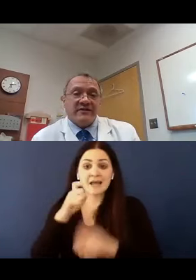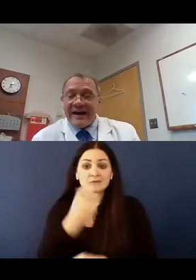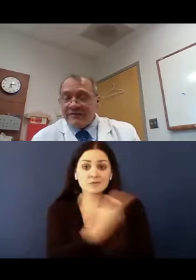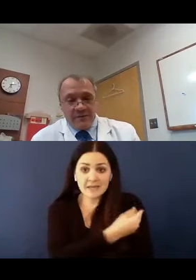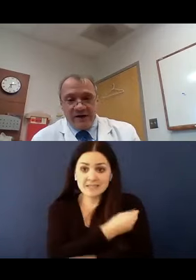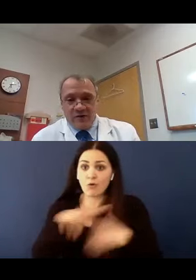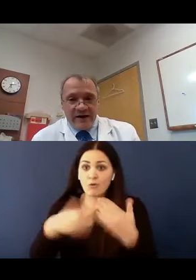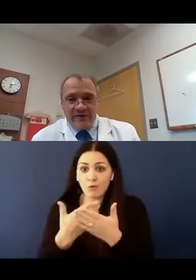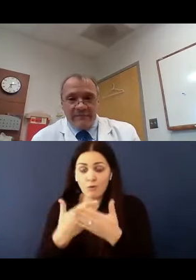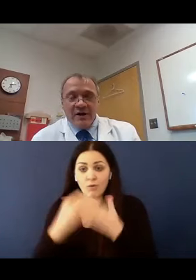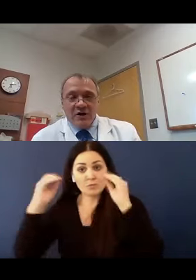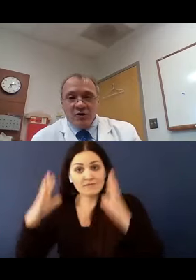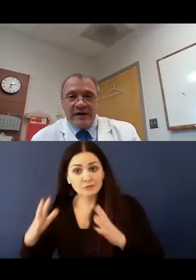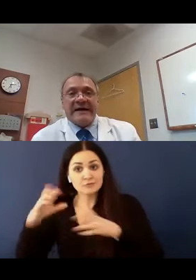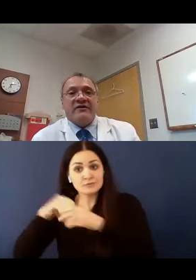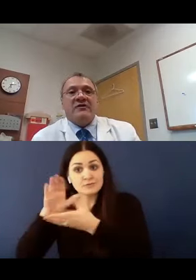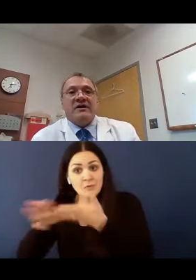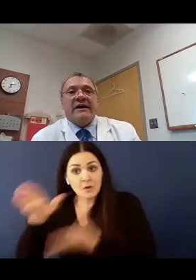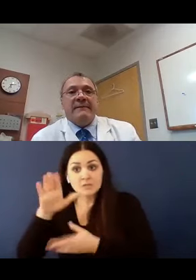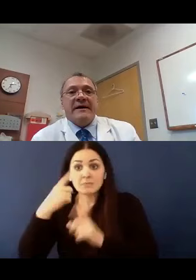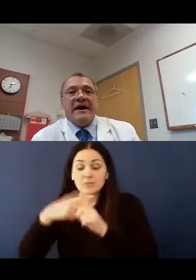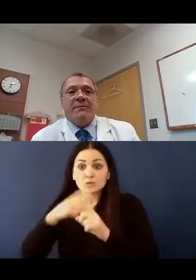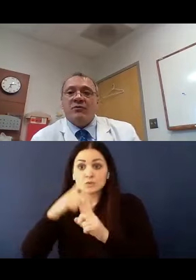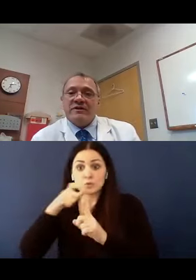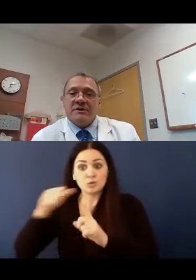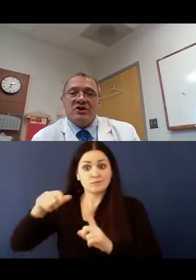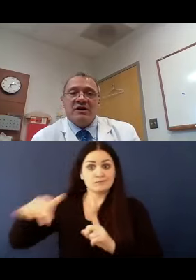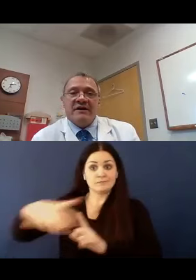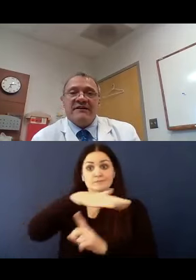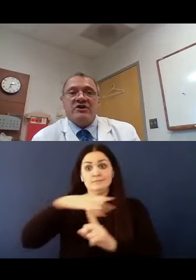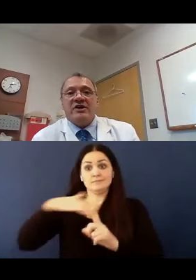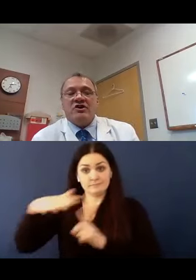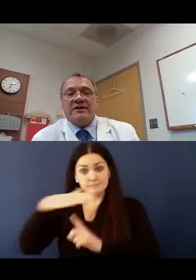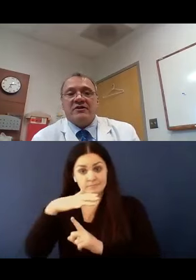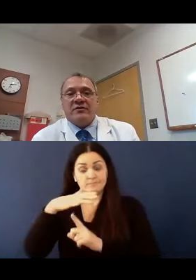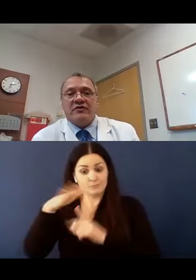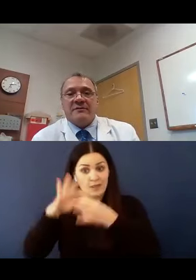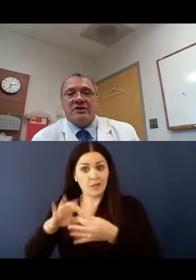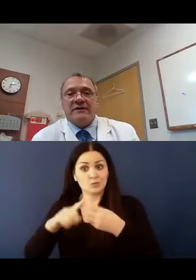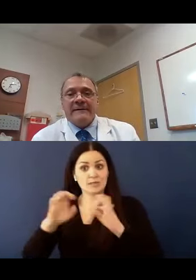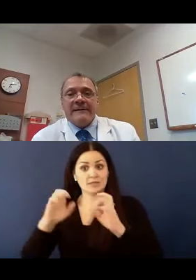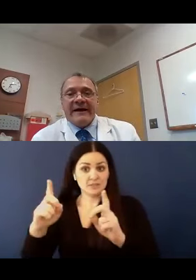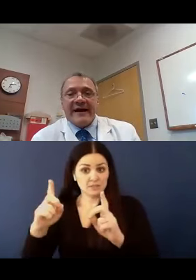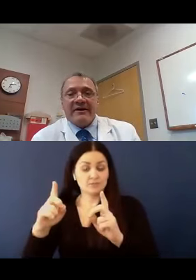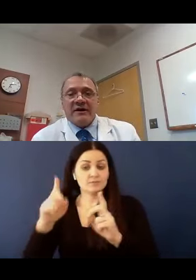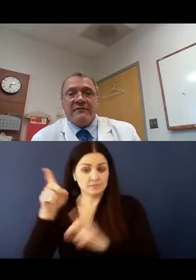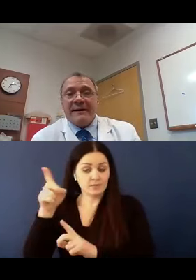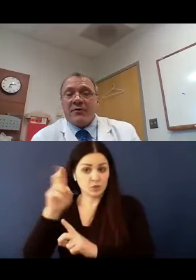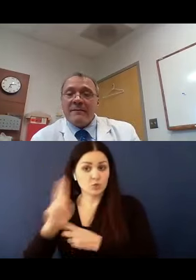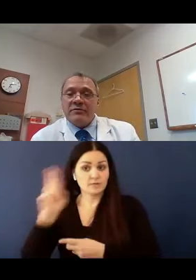as well as everybody around them who is helping with the mission of education at the University of Michigan. And